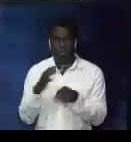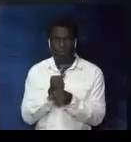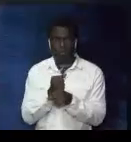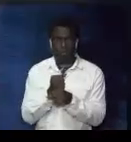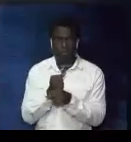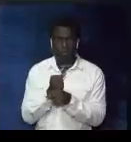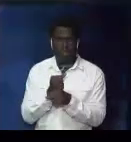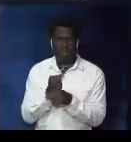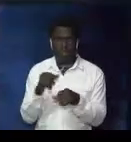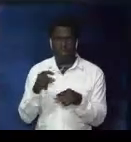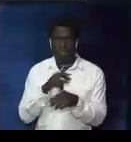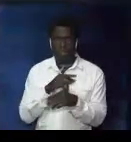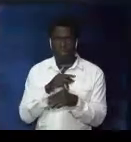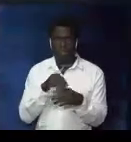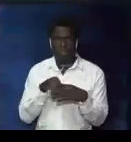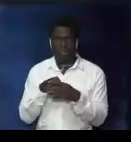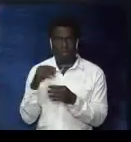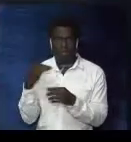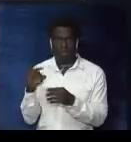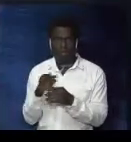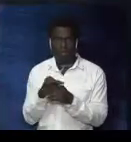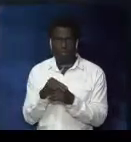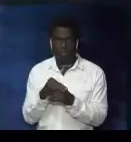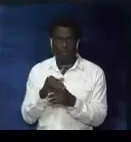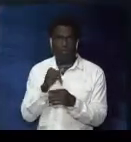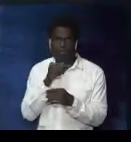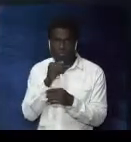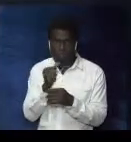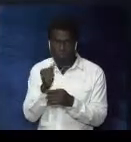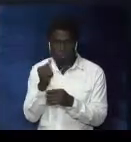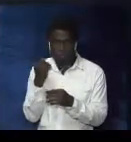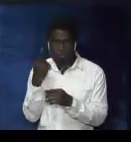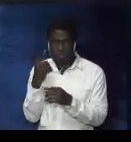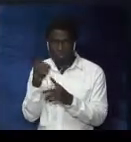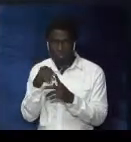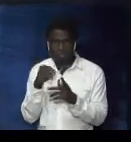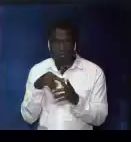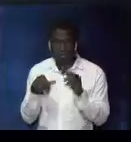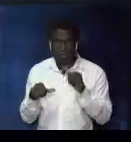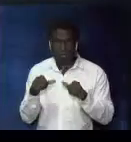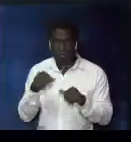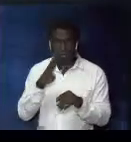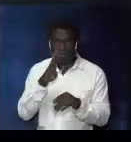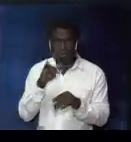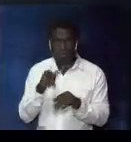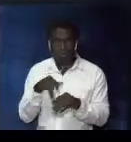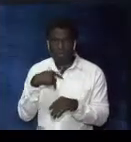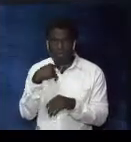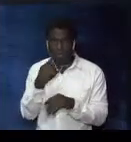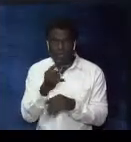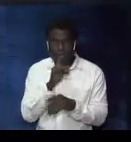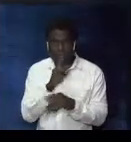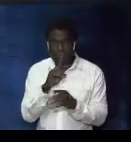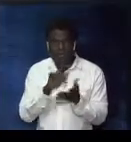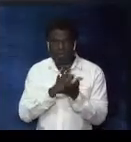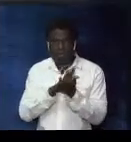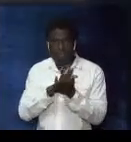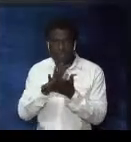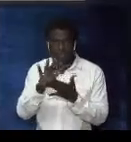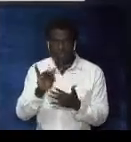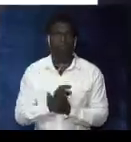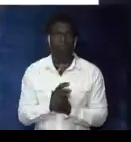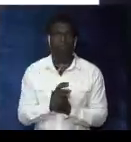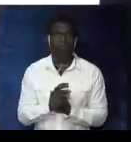rid of misunderstanding or doubt by stating the fact clearly, saying it as